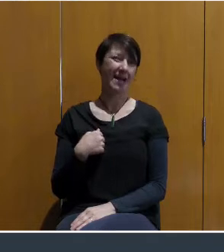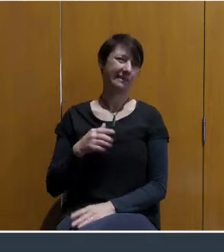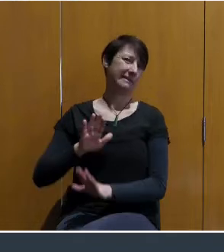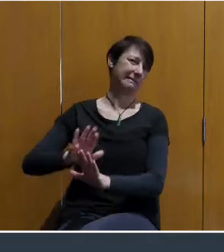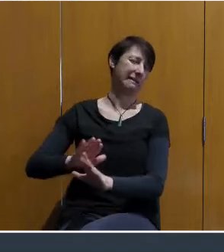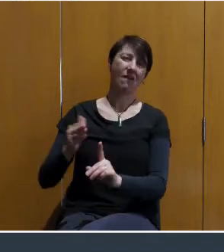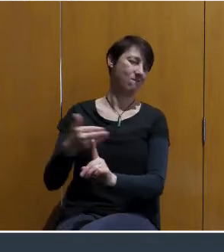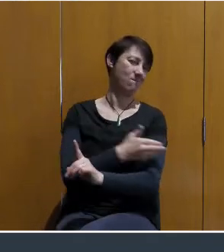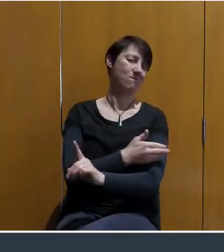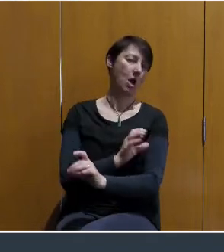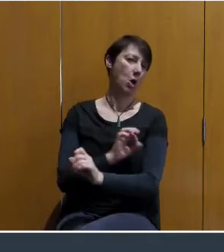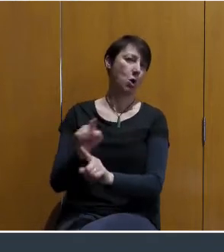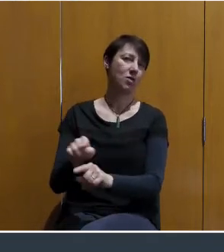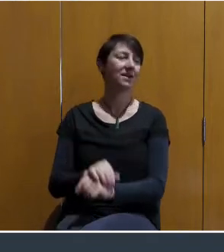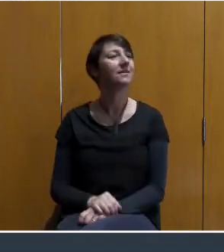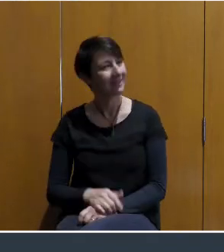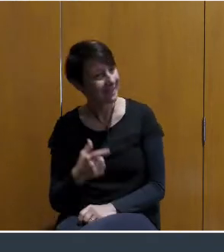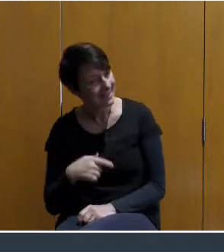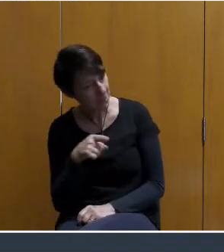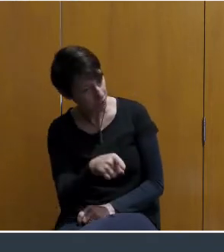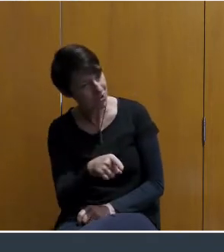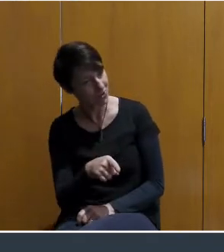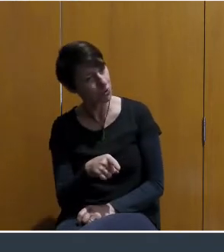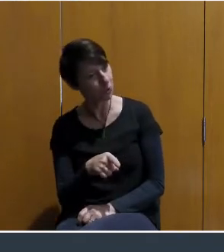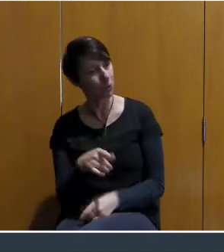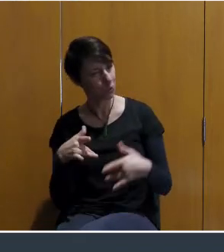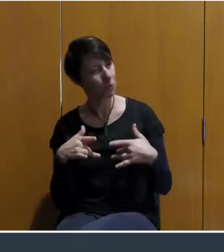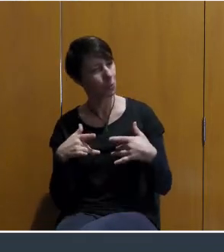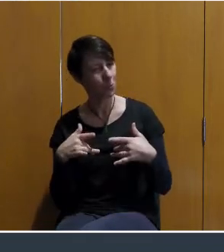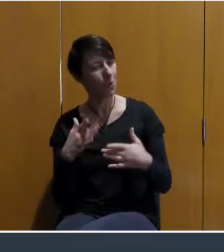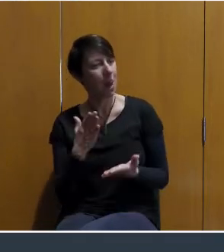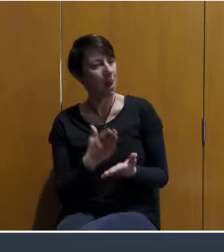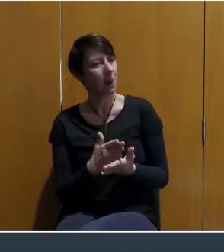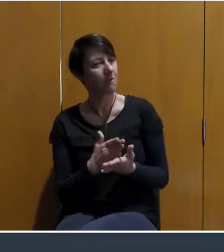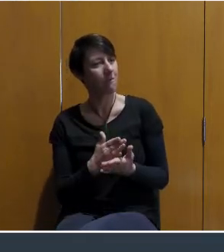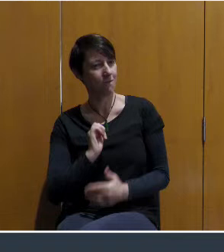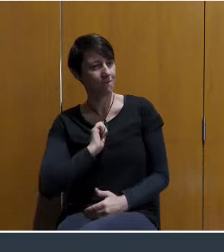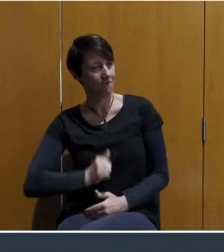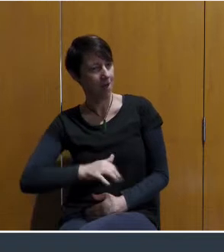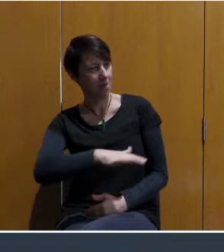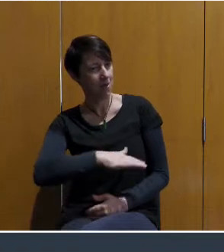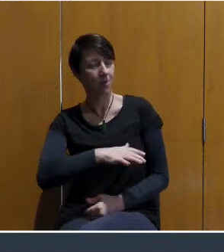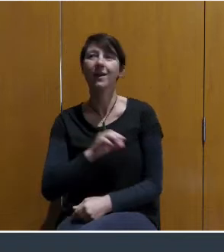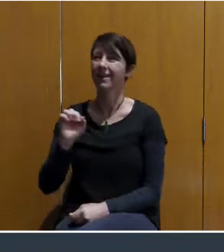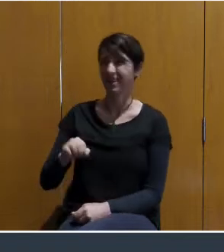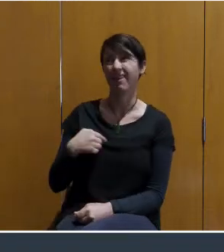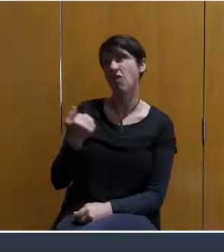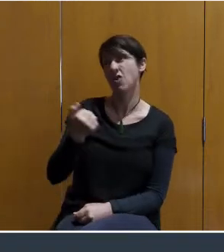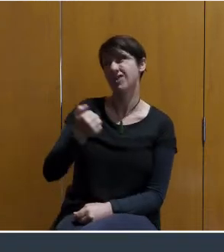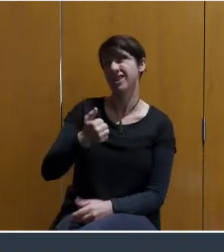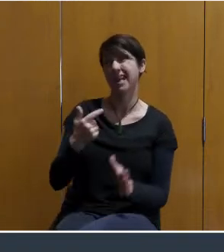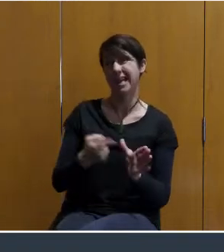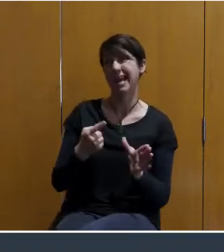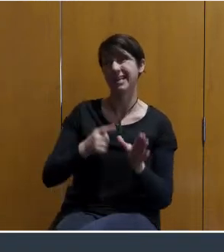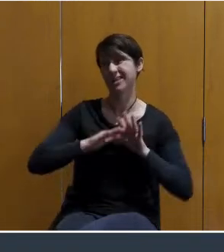them. Is that mostly because of the luxury of living rural? Well, not luxury, but the choice. Yeah, and yes, I do. I've got 16 acres, so yeah, it's quite good.